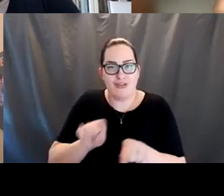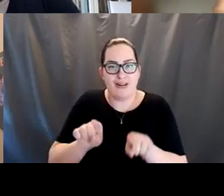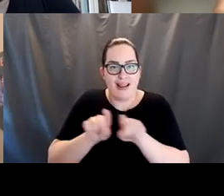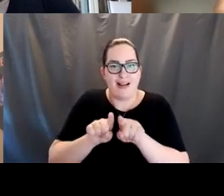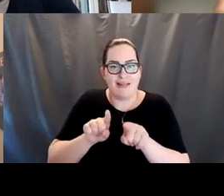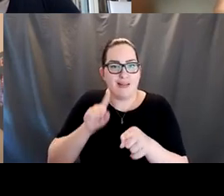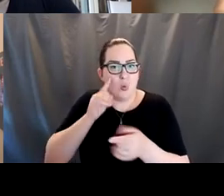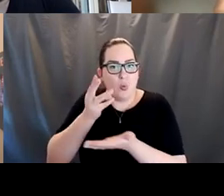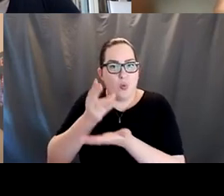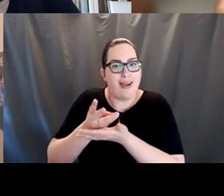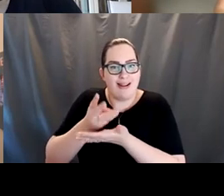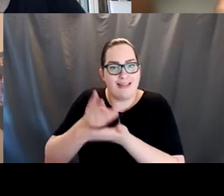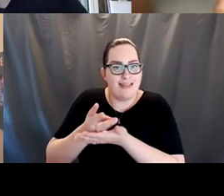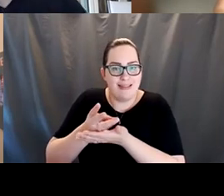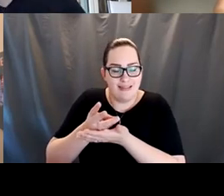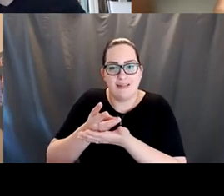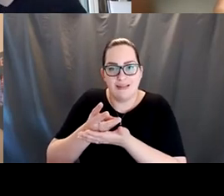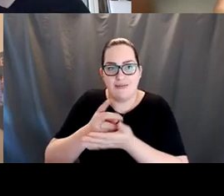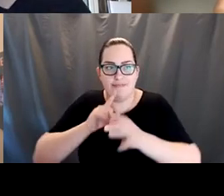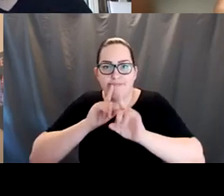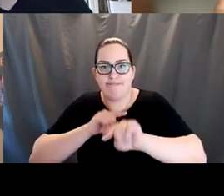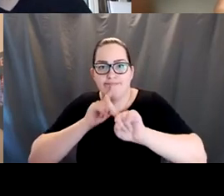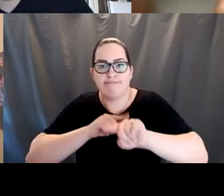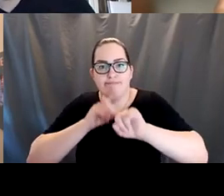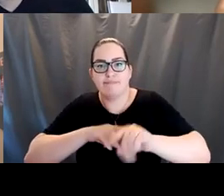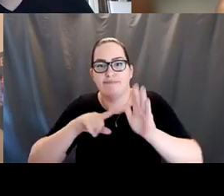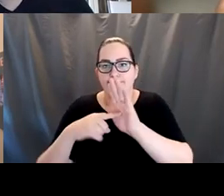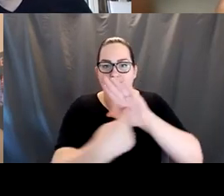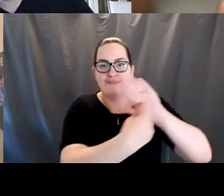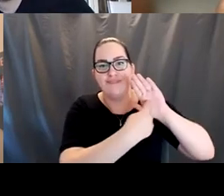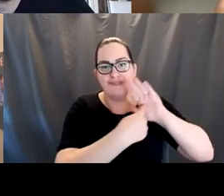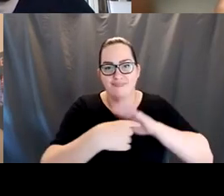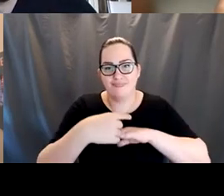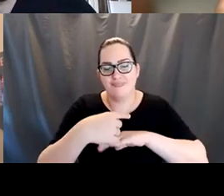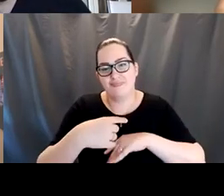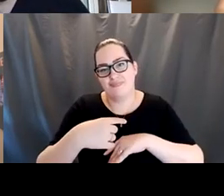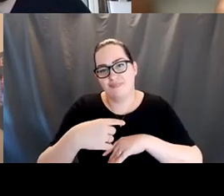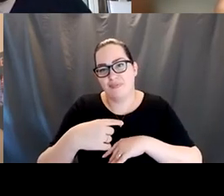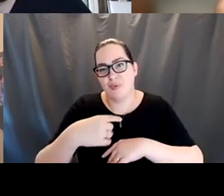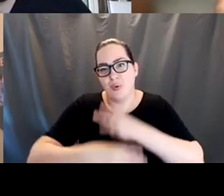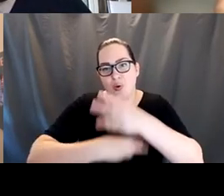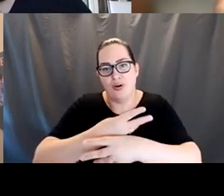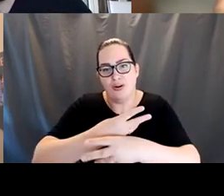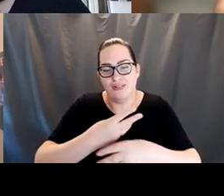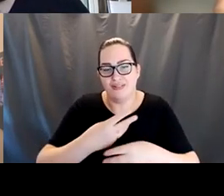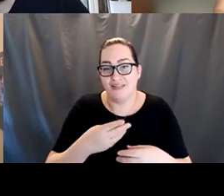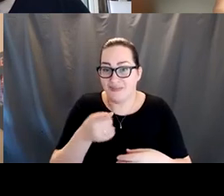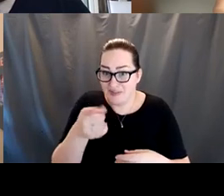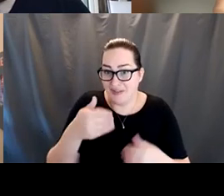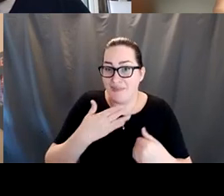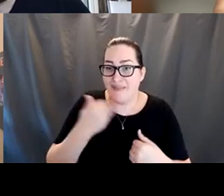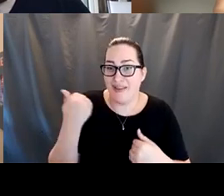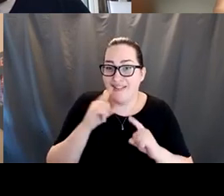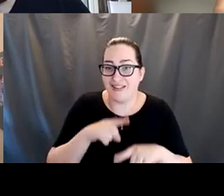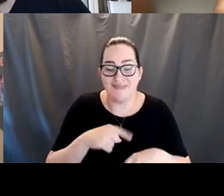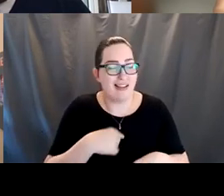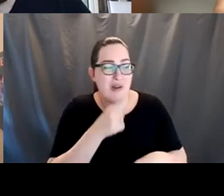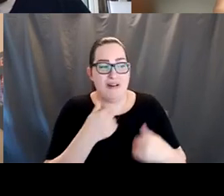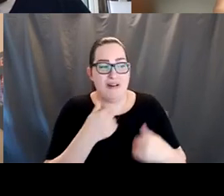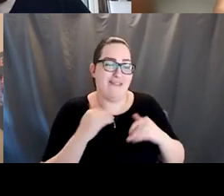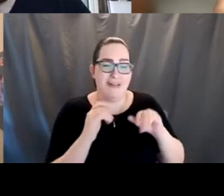So I'm actually going to go back to something you asked us to consider earlier, which was, what would we